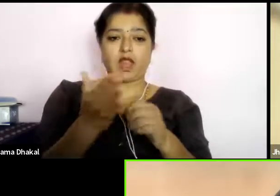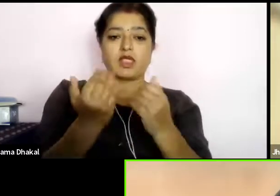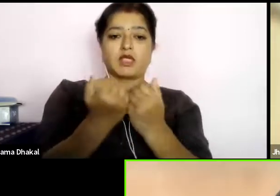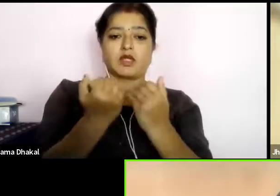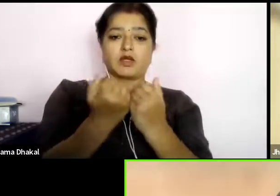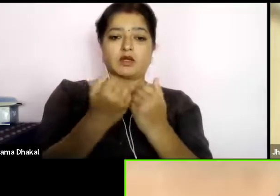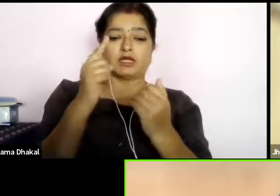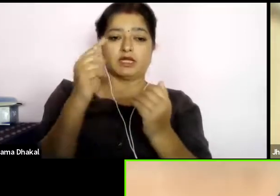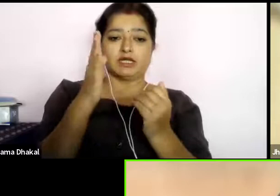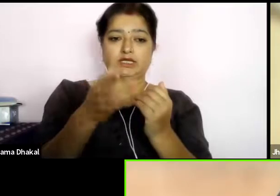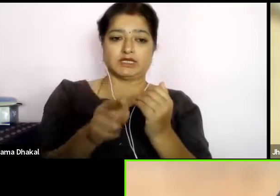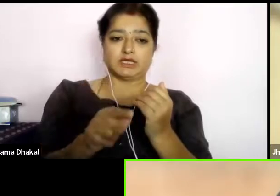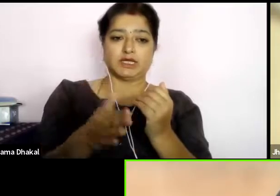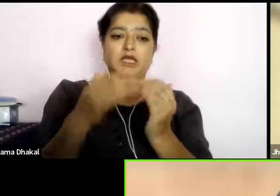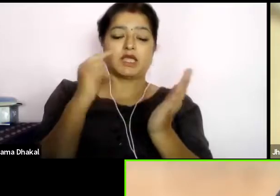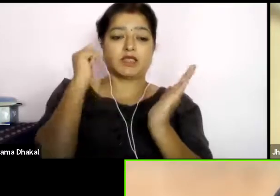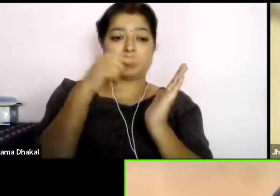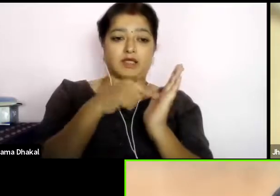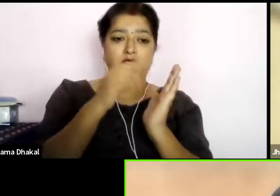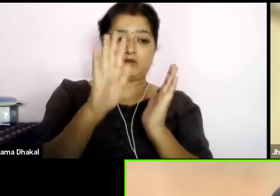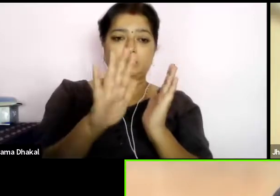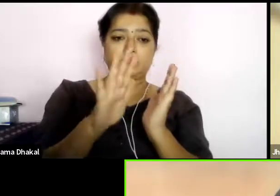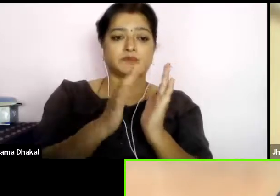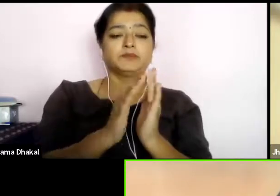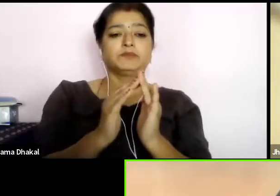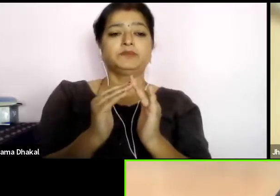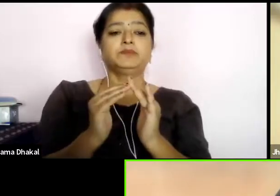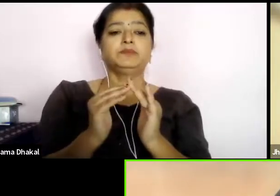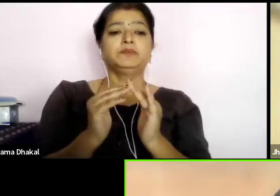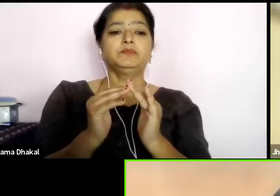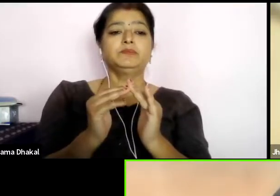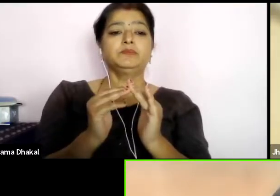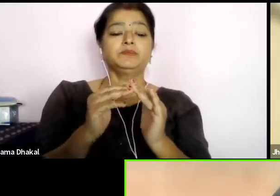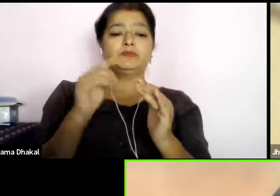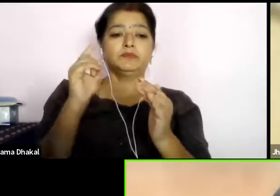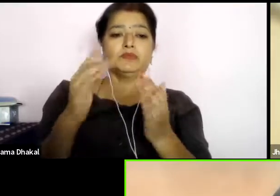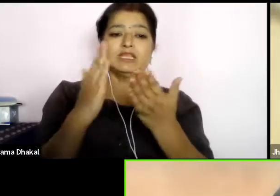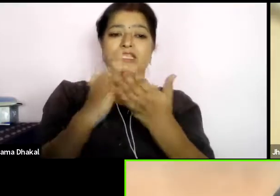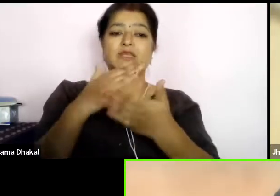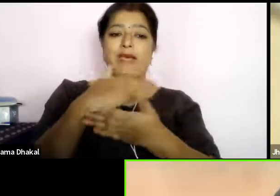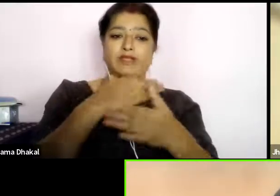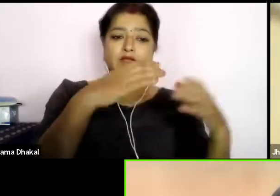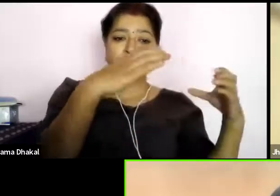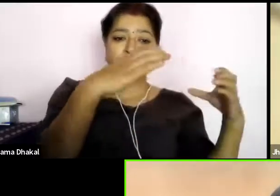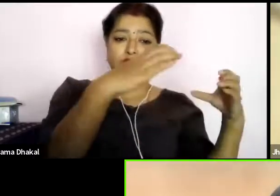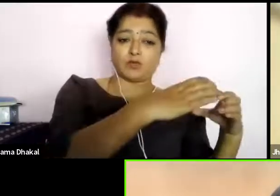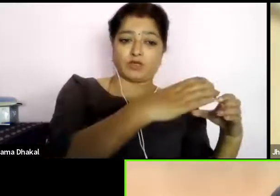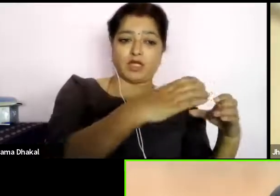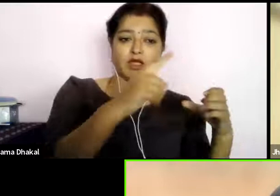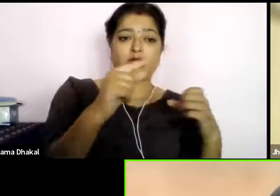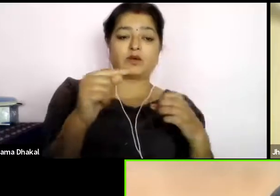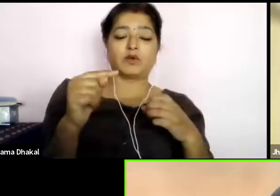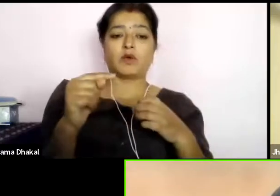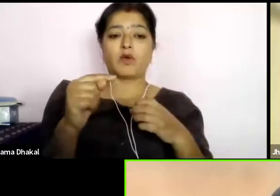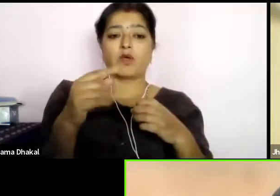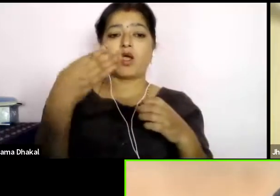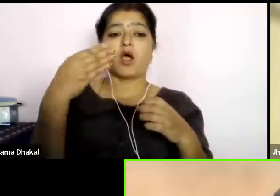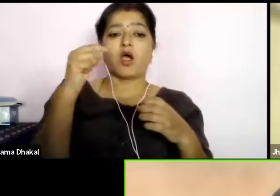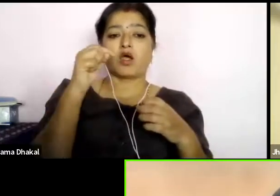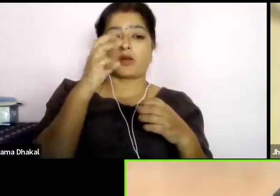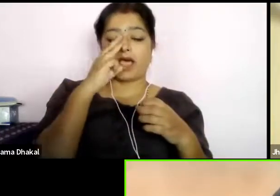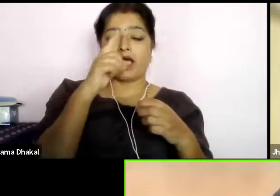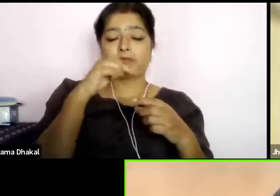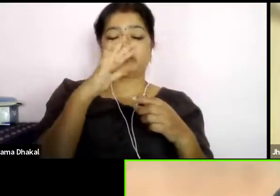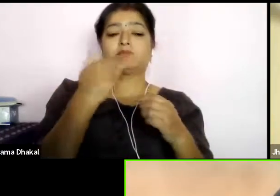these communities are not able to understand the impact of climate change. They are resisting and they